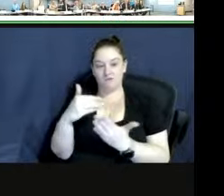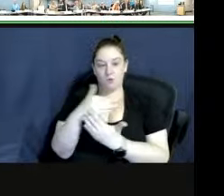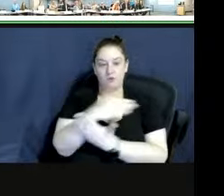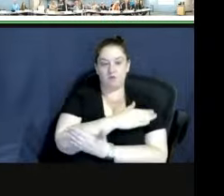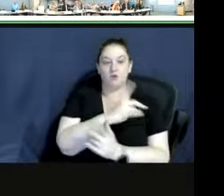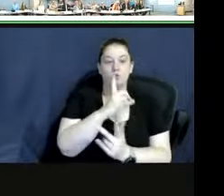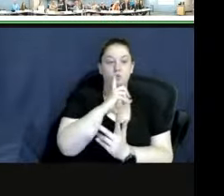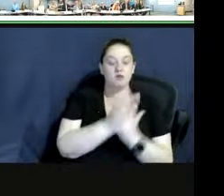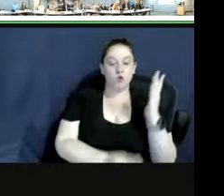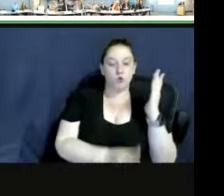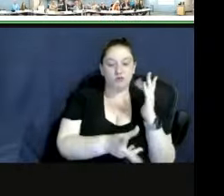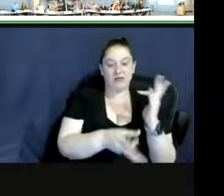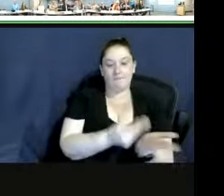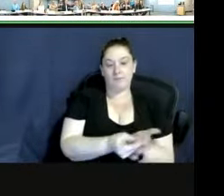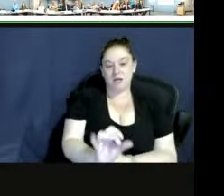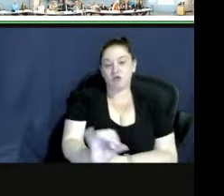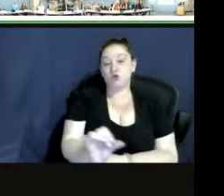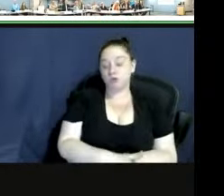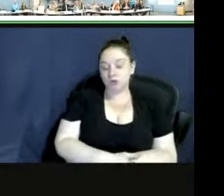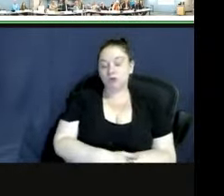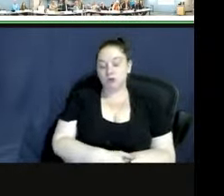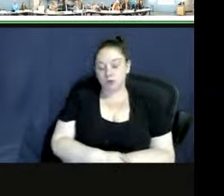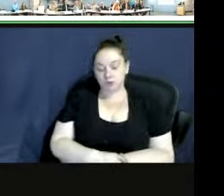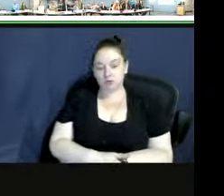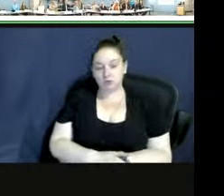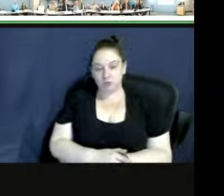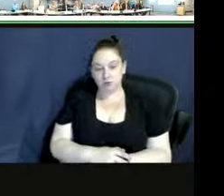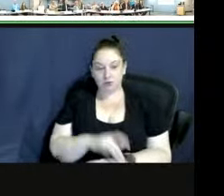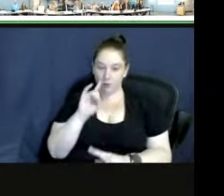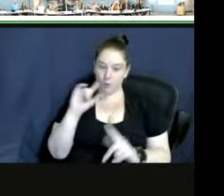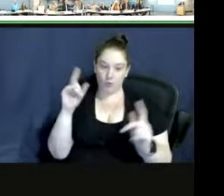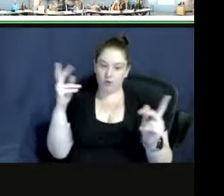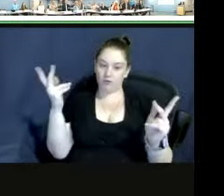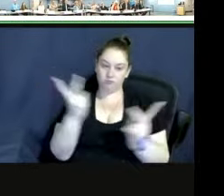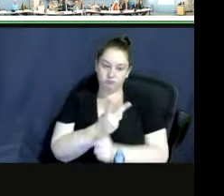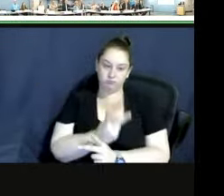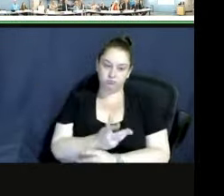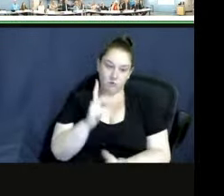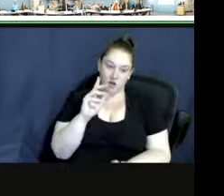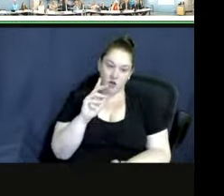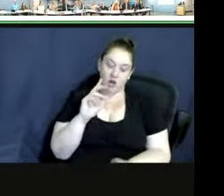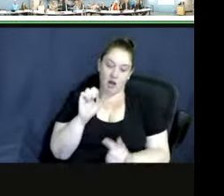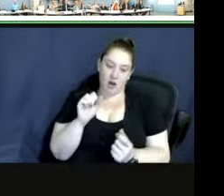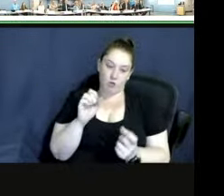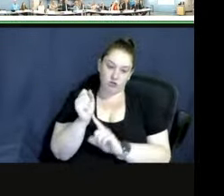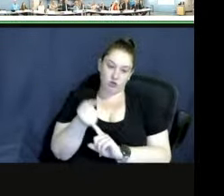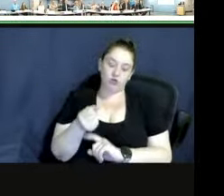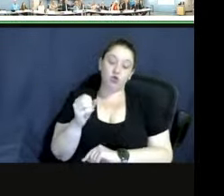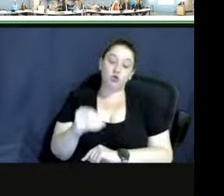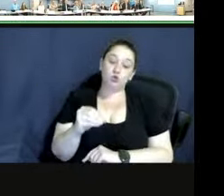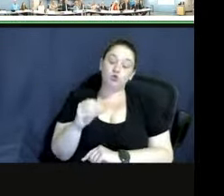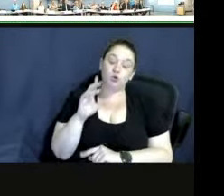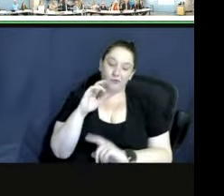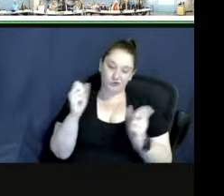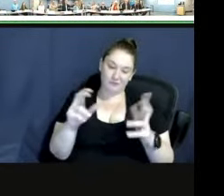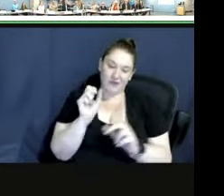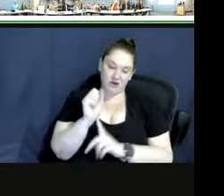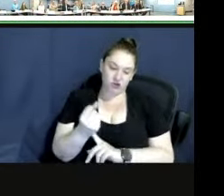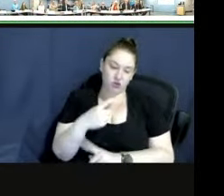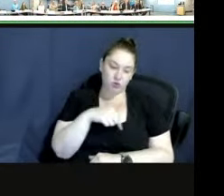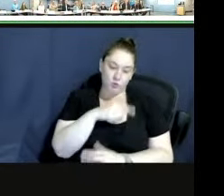of that revenue. And then, you know, that just compounds our further reduction. So there's a number of scenarios we could